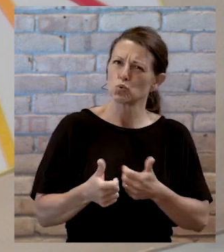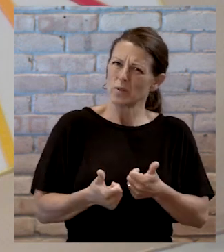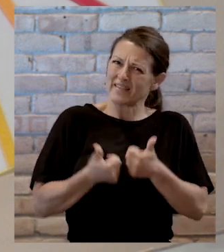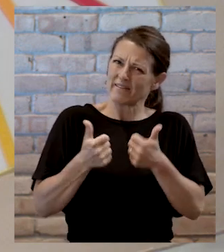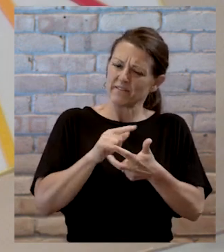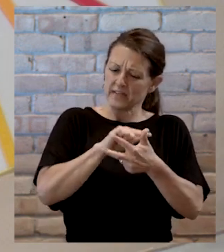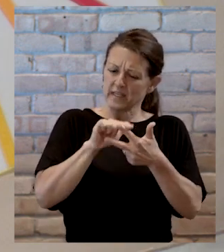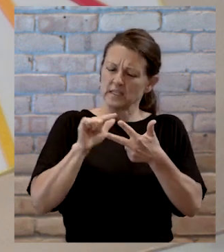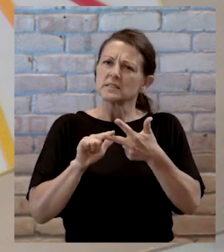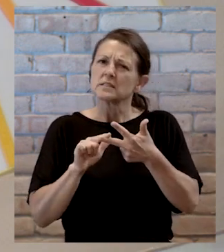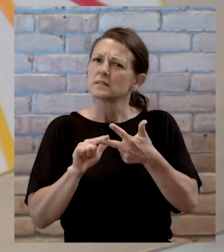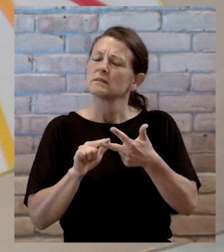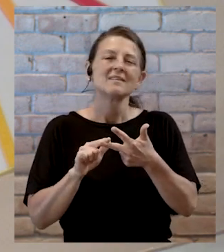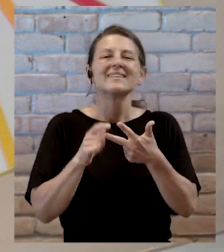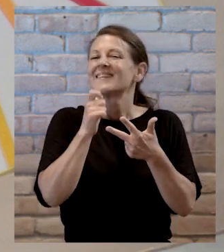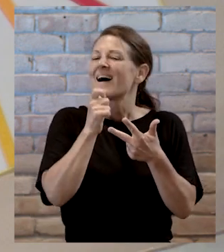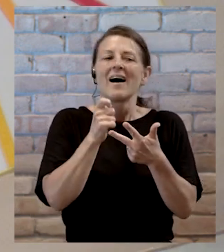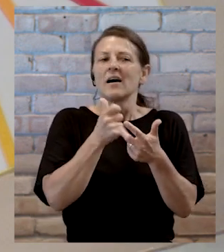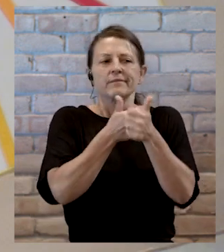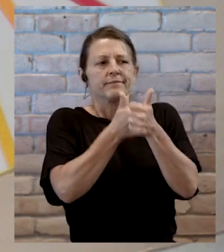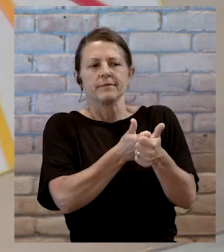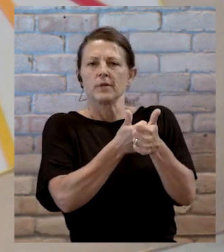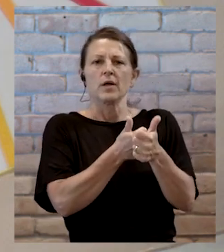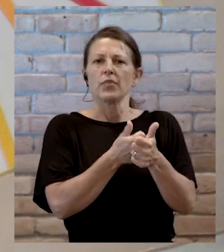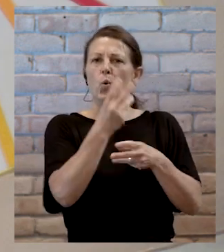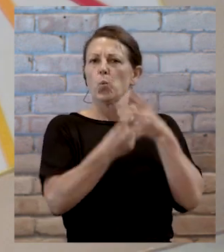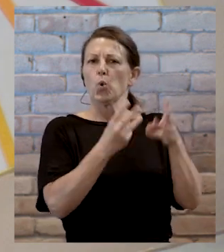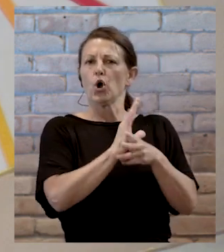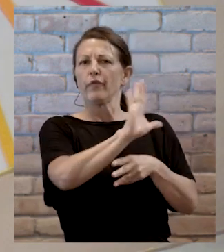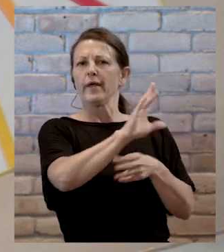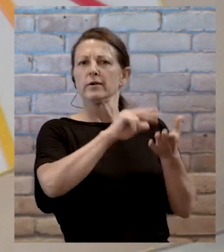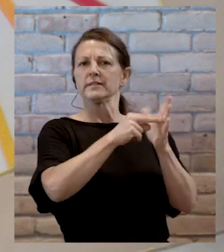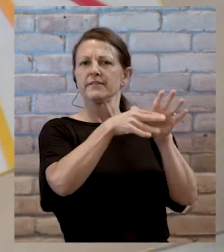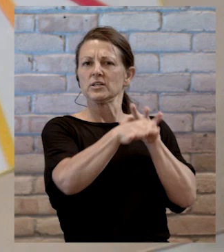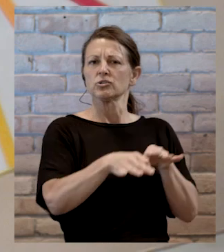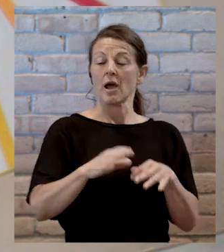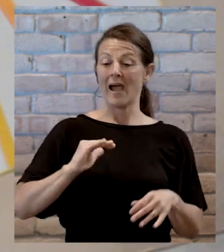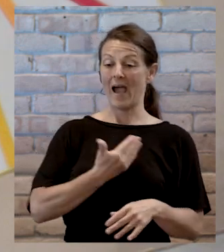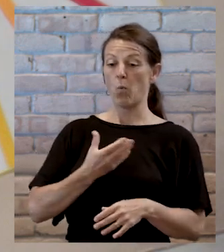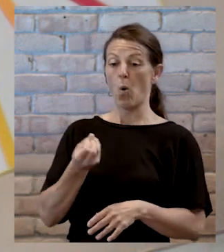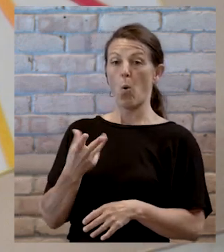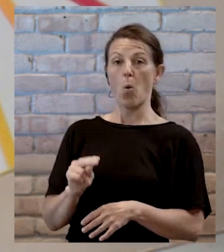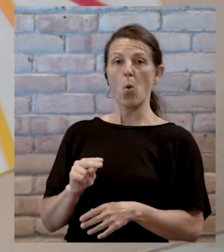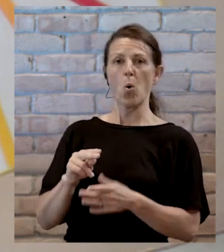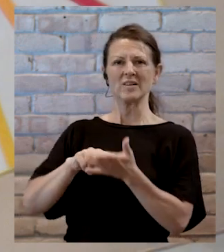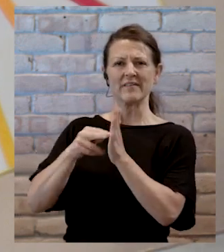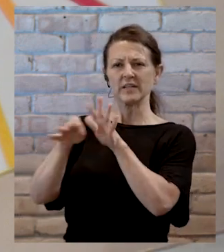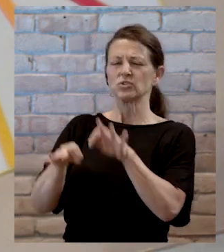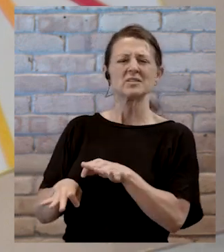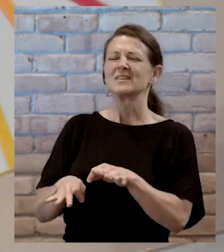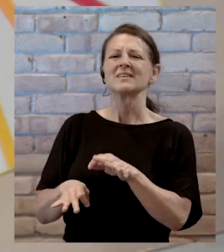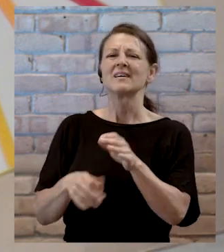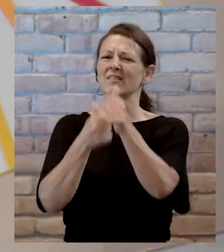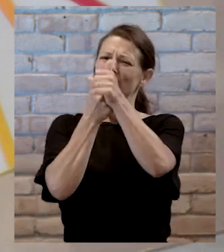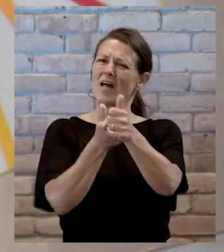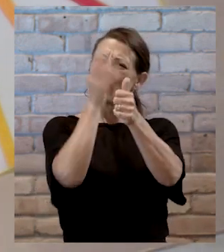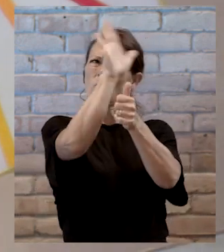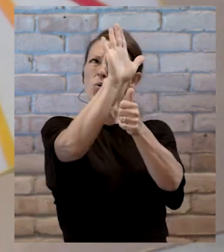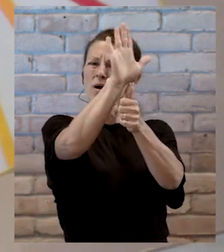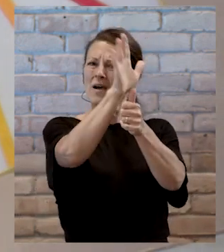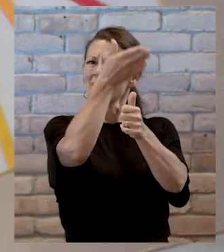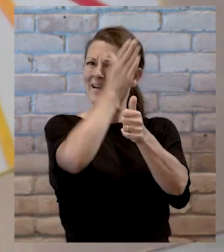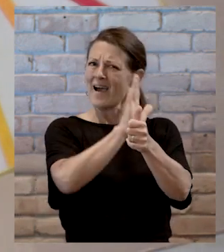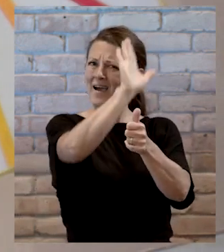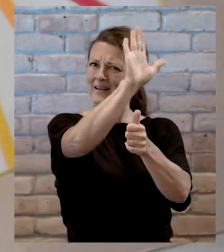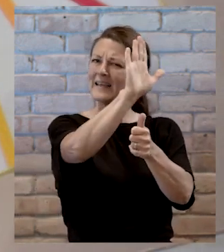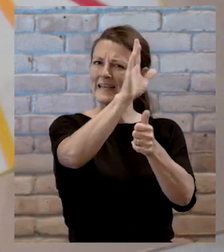these words, not by the definition of the world around us and not by our own definition, but by how Scripture, how God defines